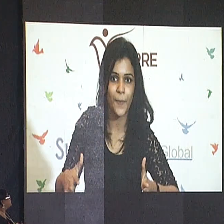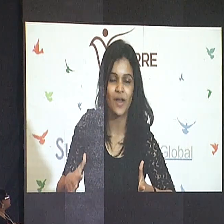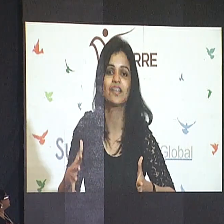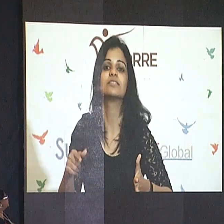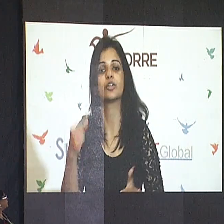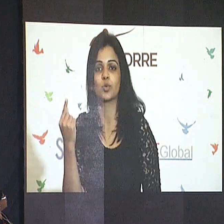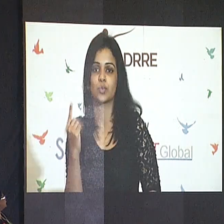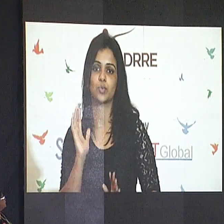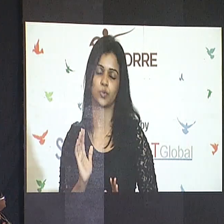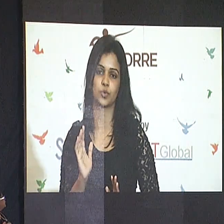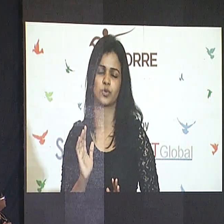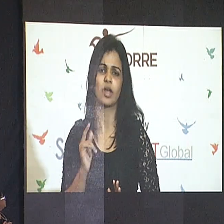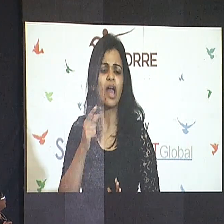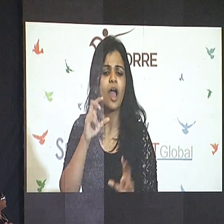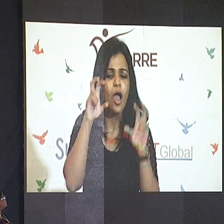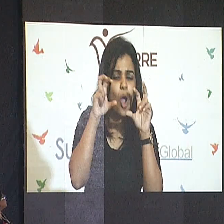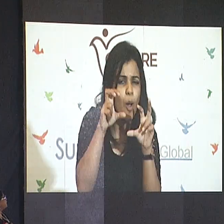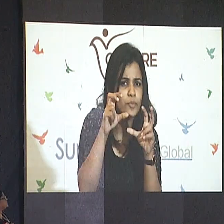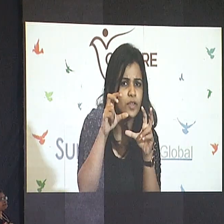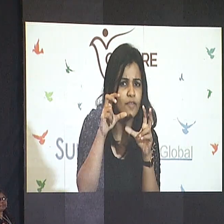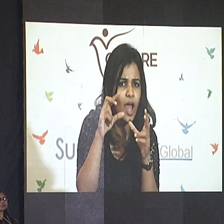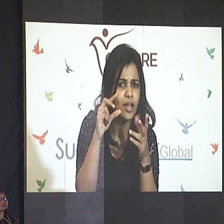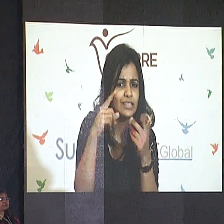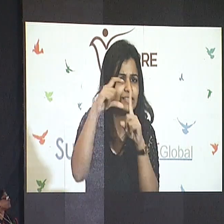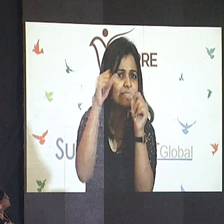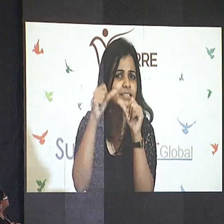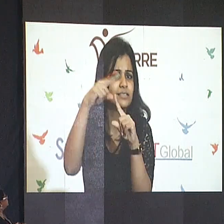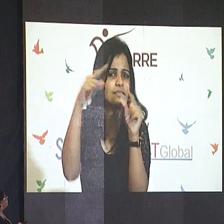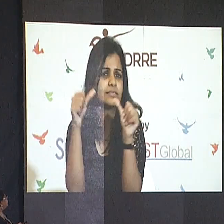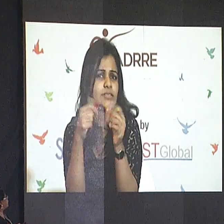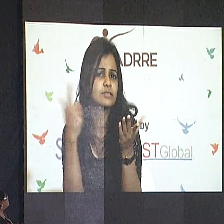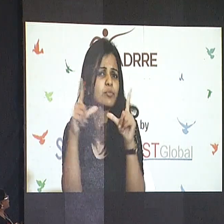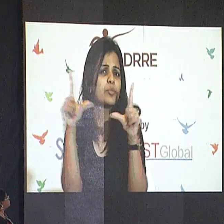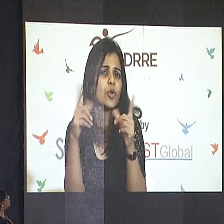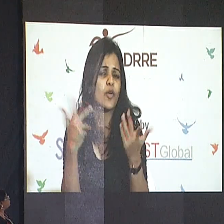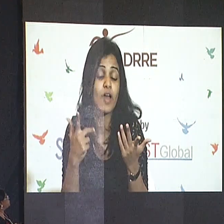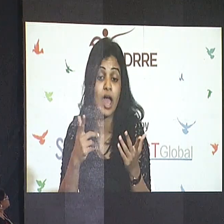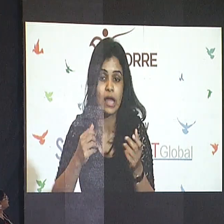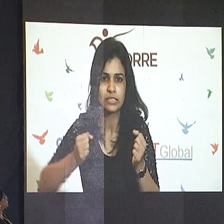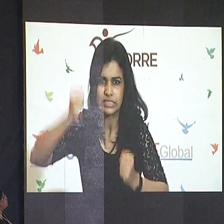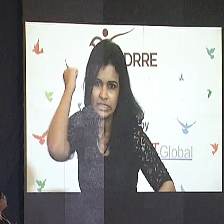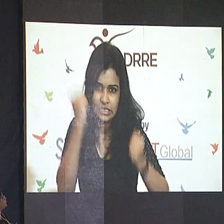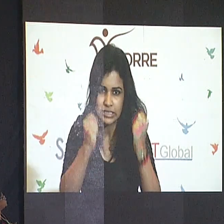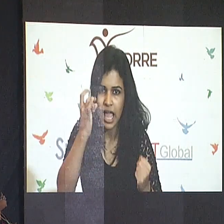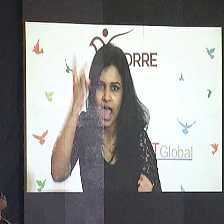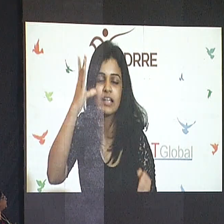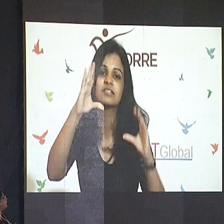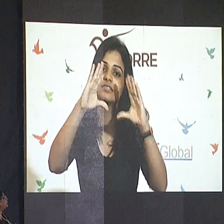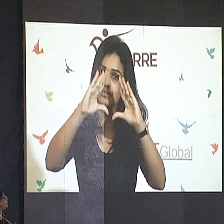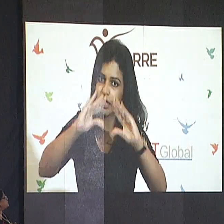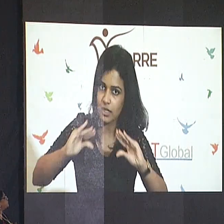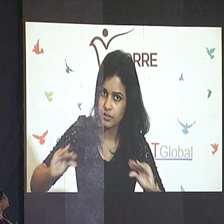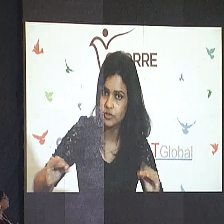Effects observed, aggression considerably reduces, passion for music and willingness to